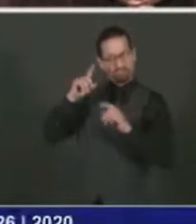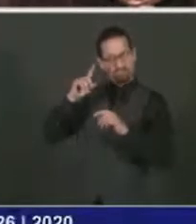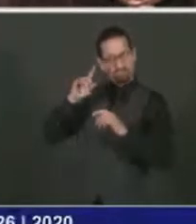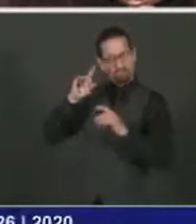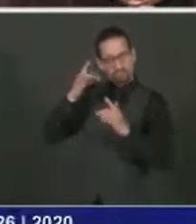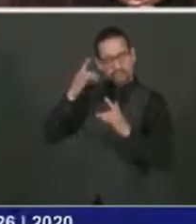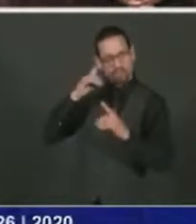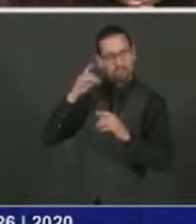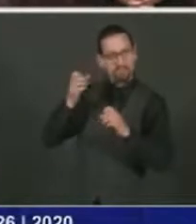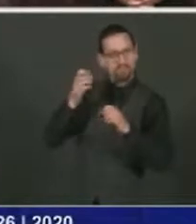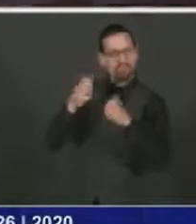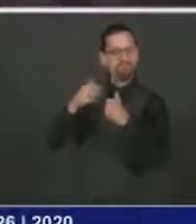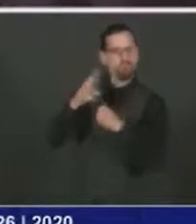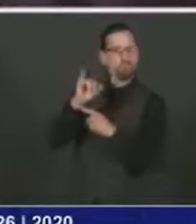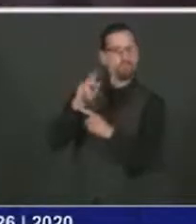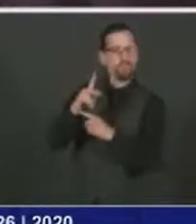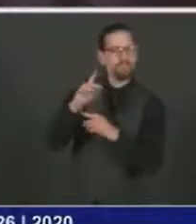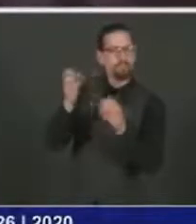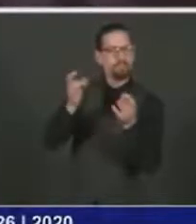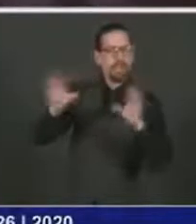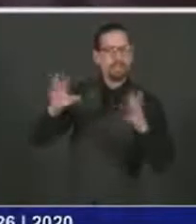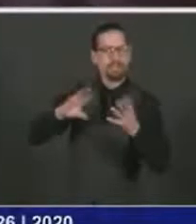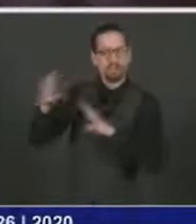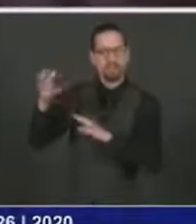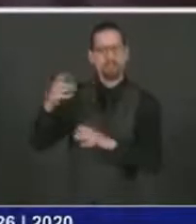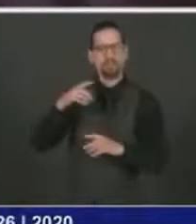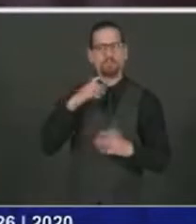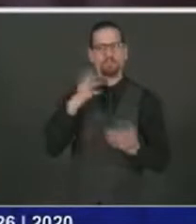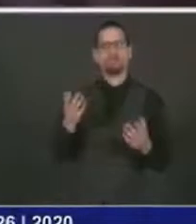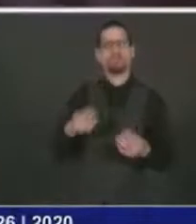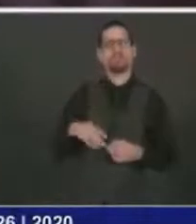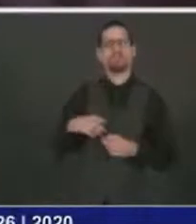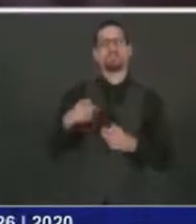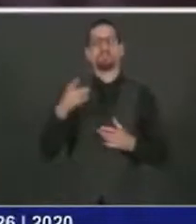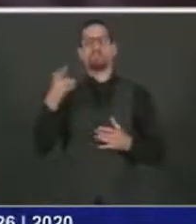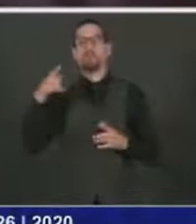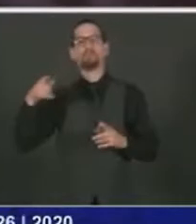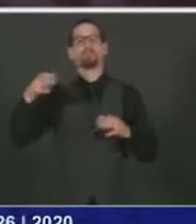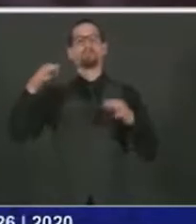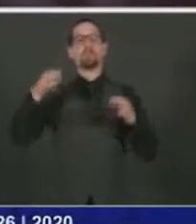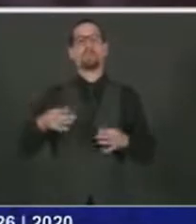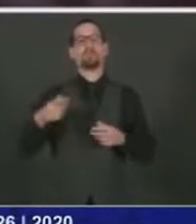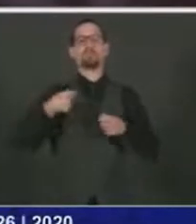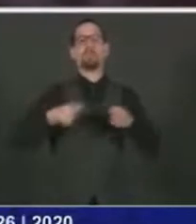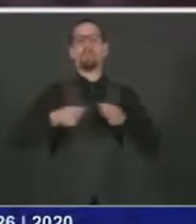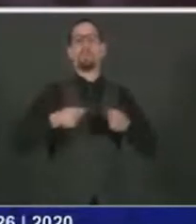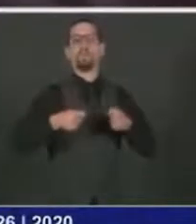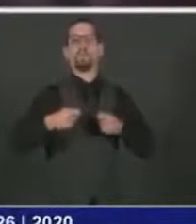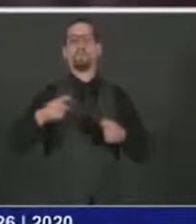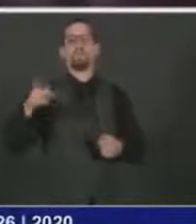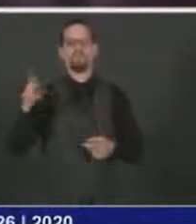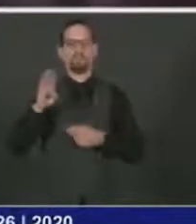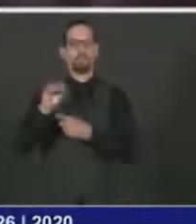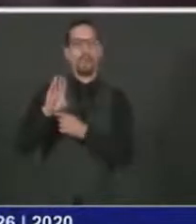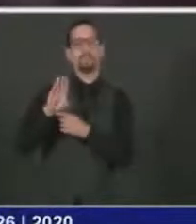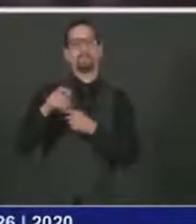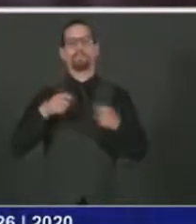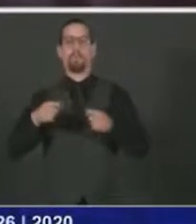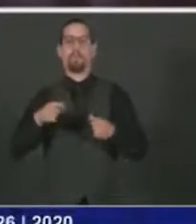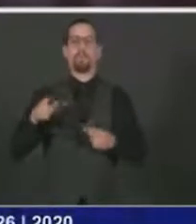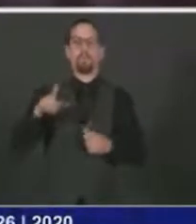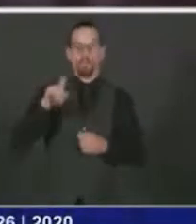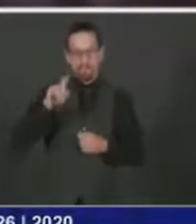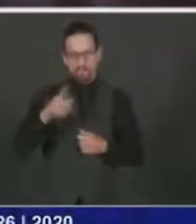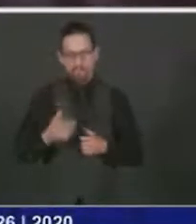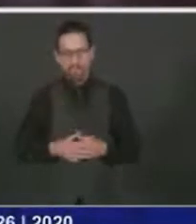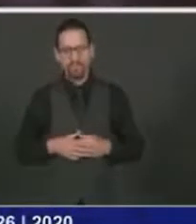Rhode Island where mob rule makes decisions on how things are done? We can't let that be the new Rhode Island. Listen,